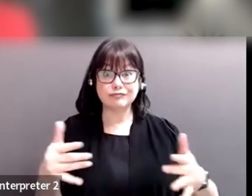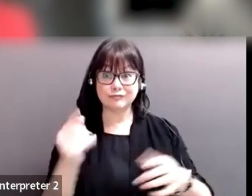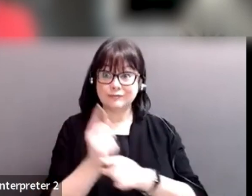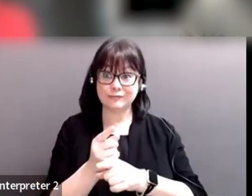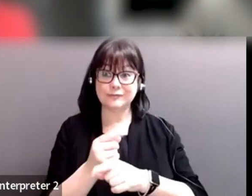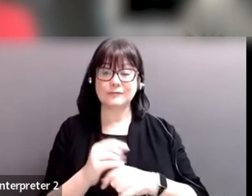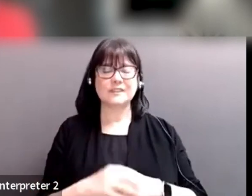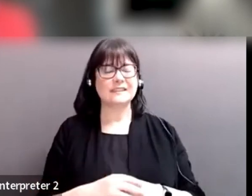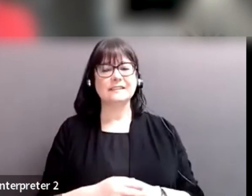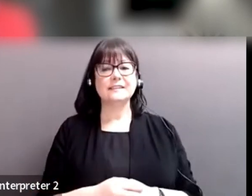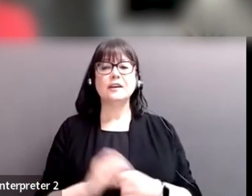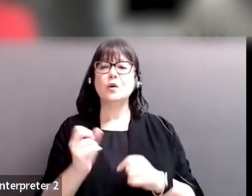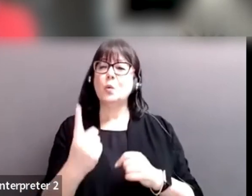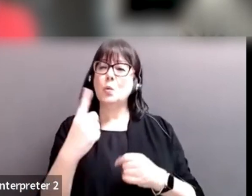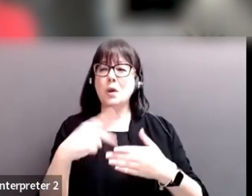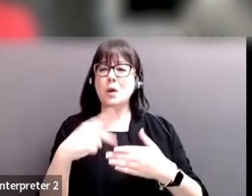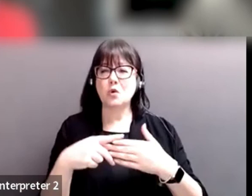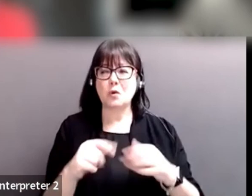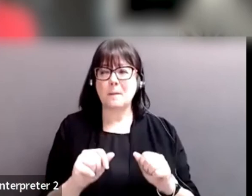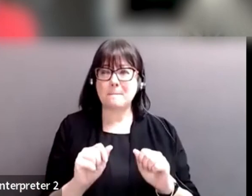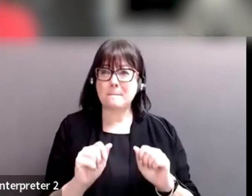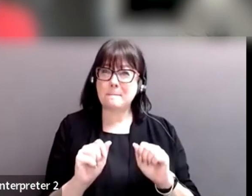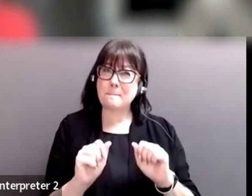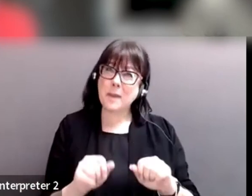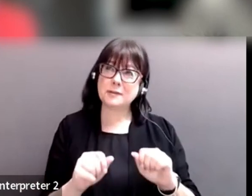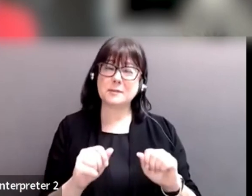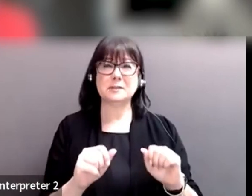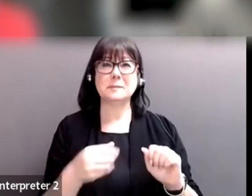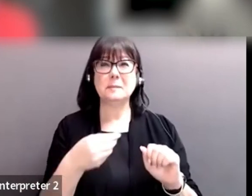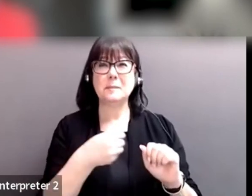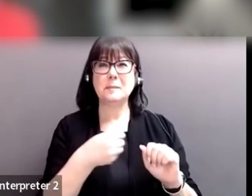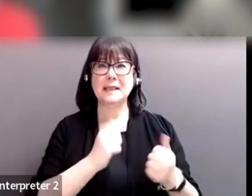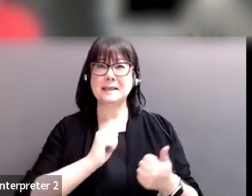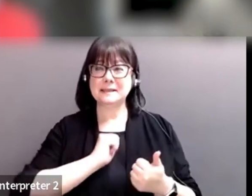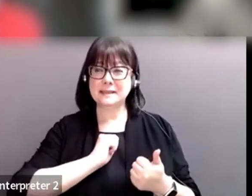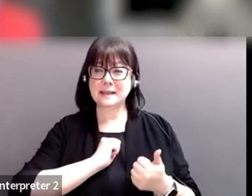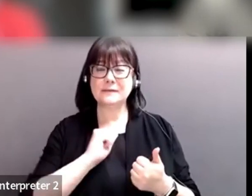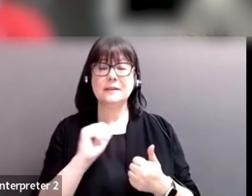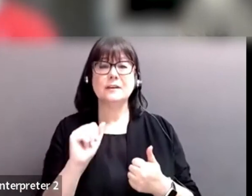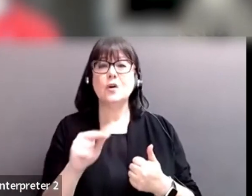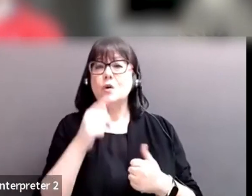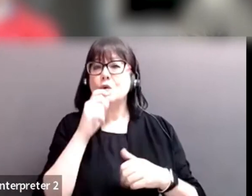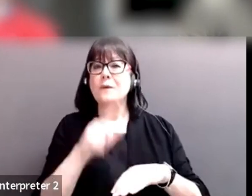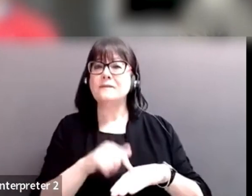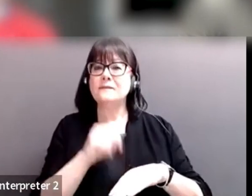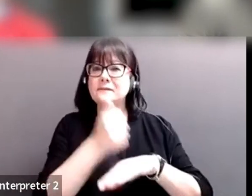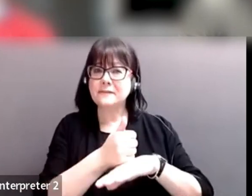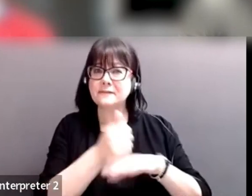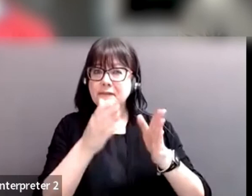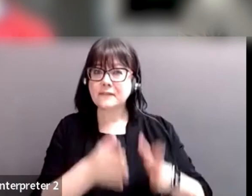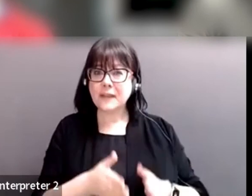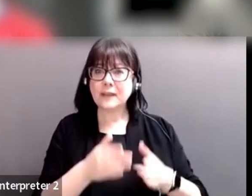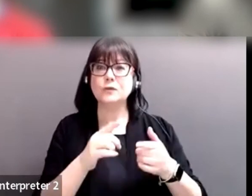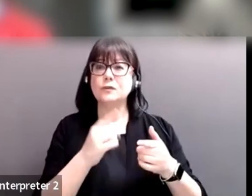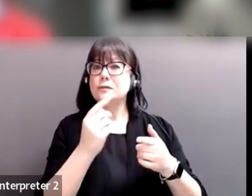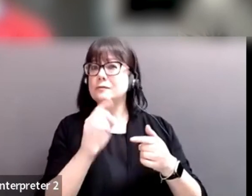you can potentially use to fund yourself, or at least like one of your founding team members, or one of your founding team